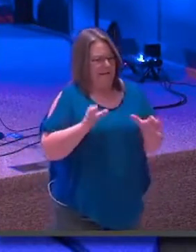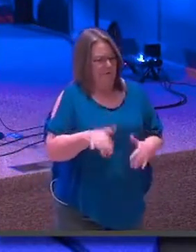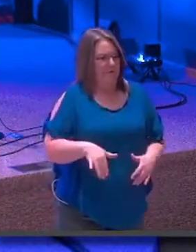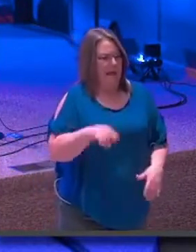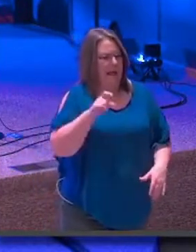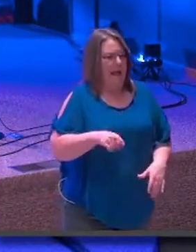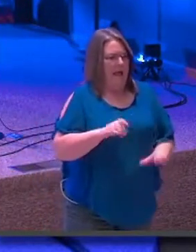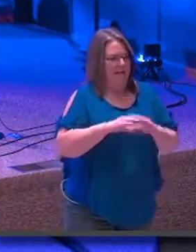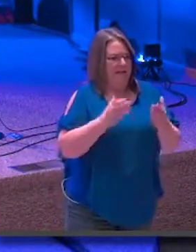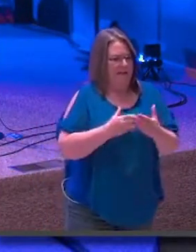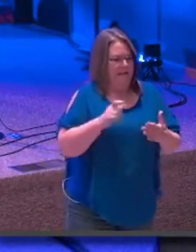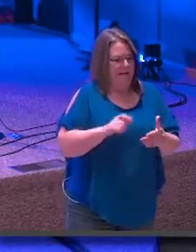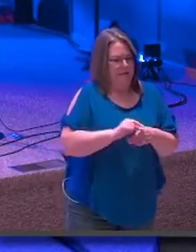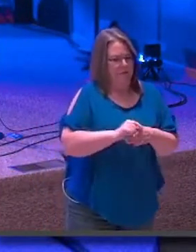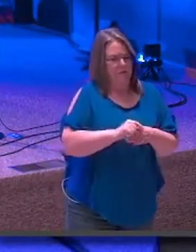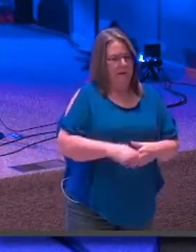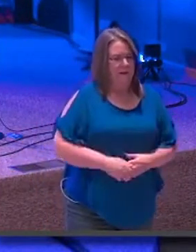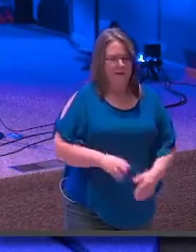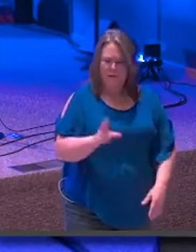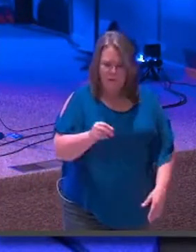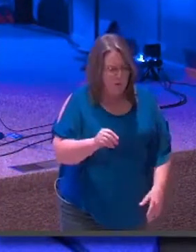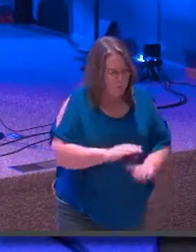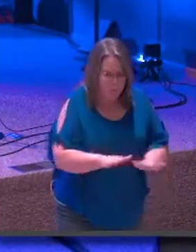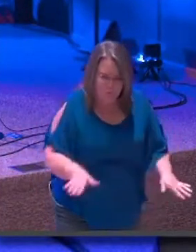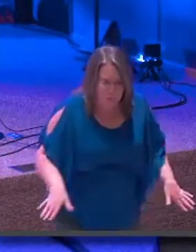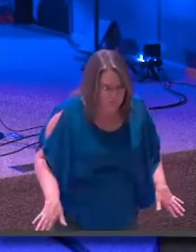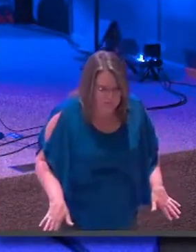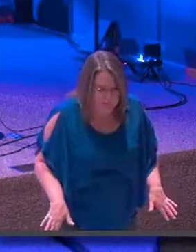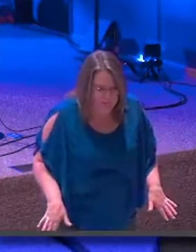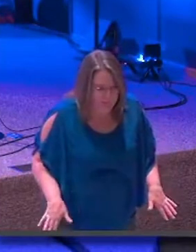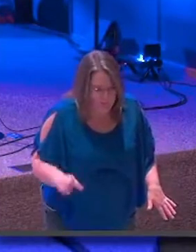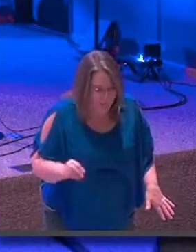need training. No, you don't. No, you don't.